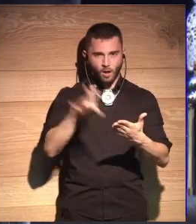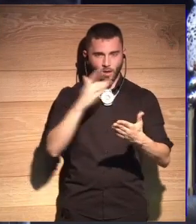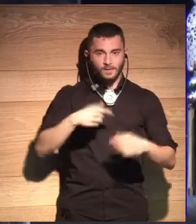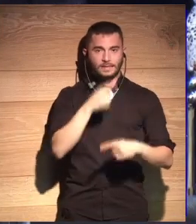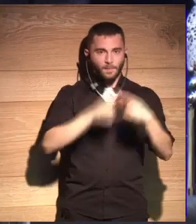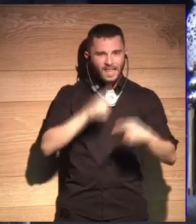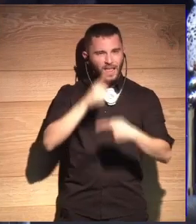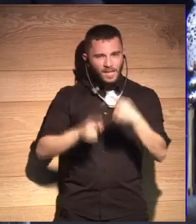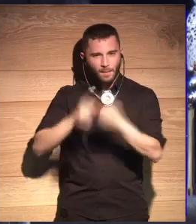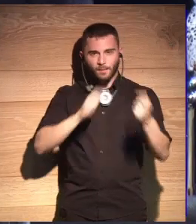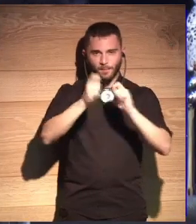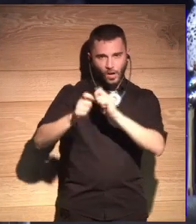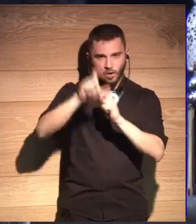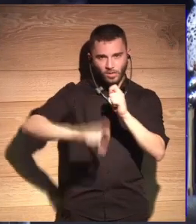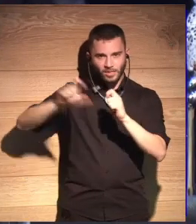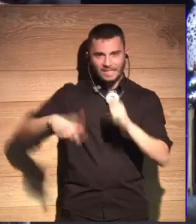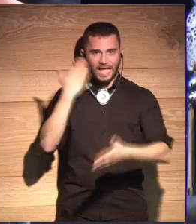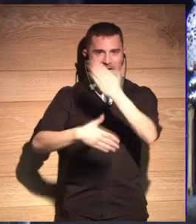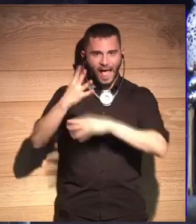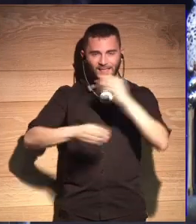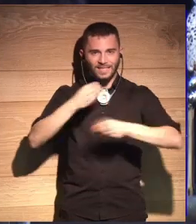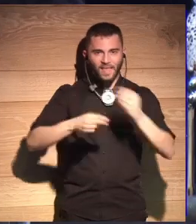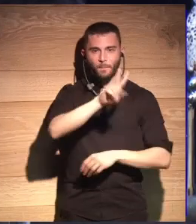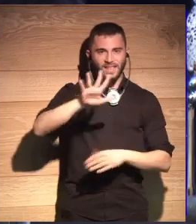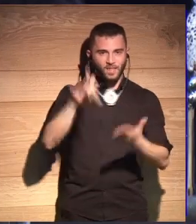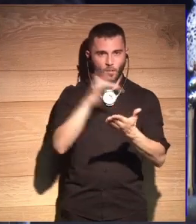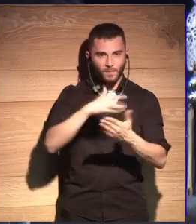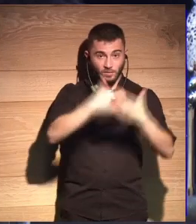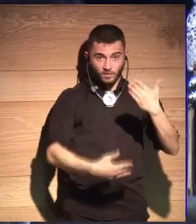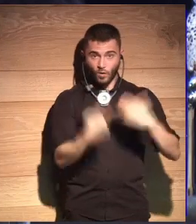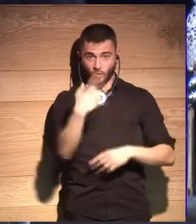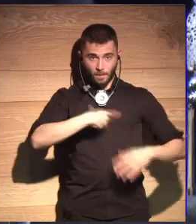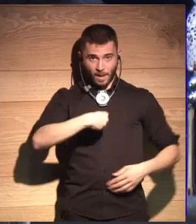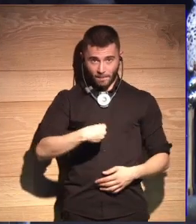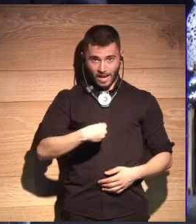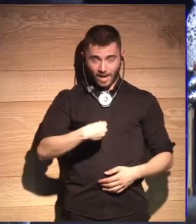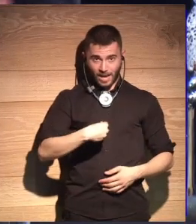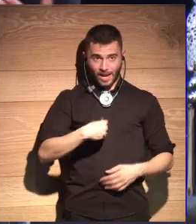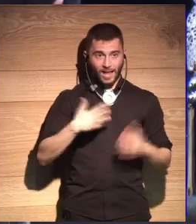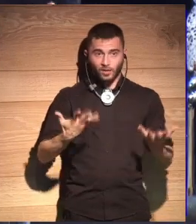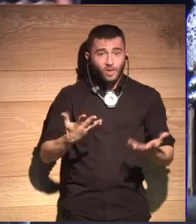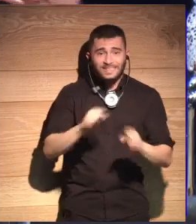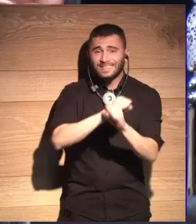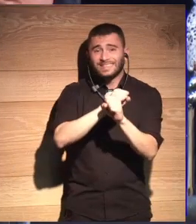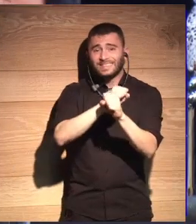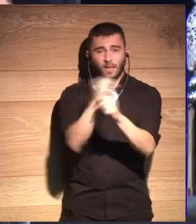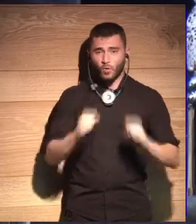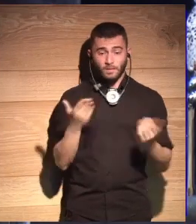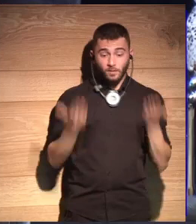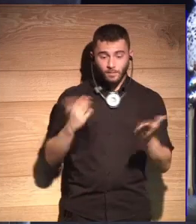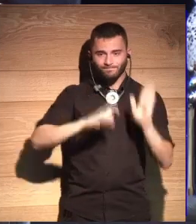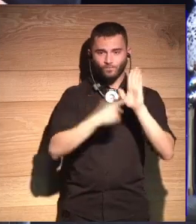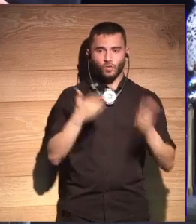piece of news, then of course you cannot deepen on an analysis. And where before journalists were